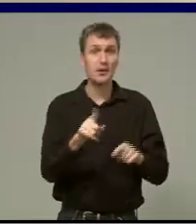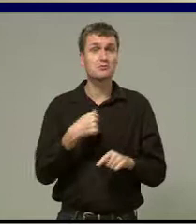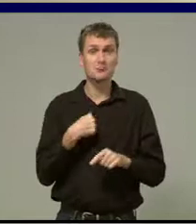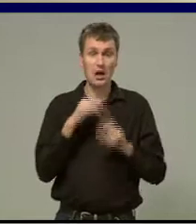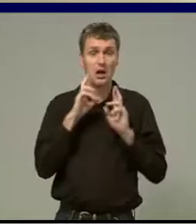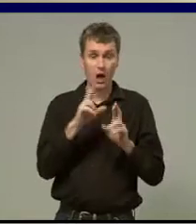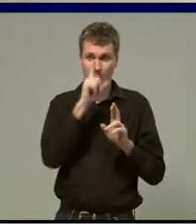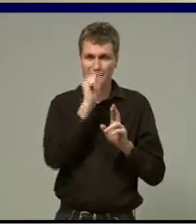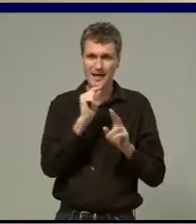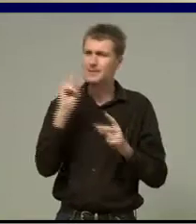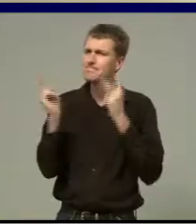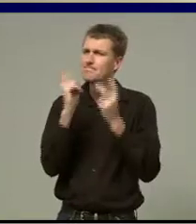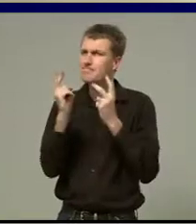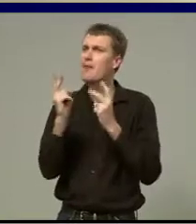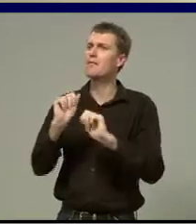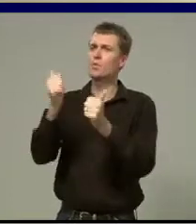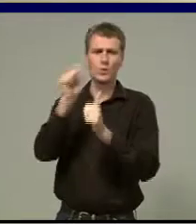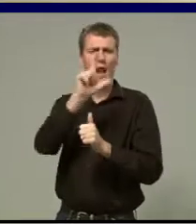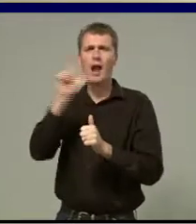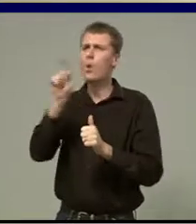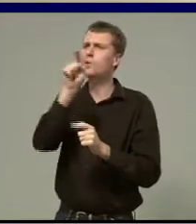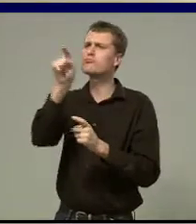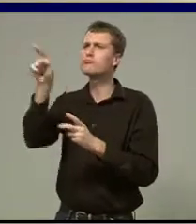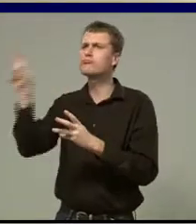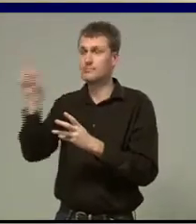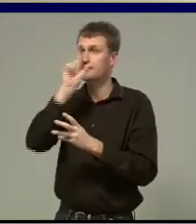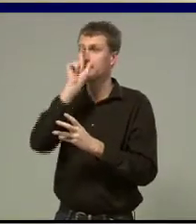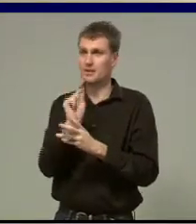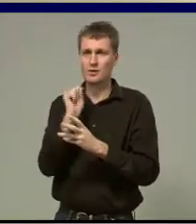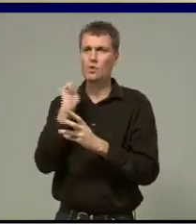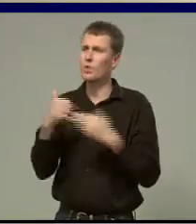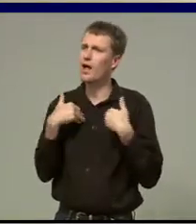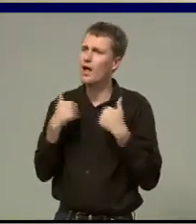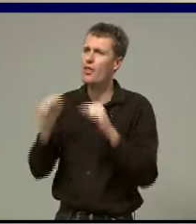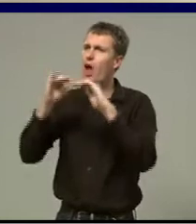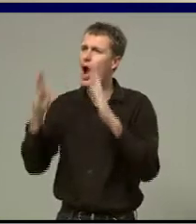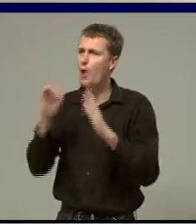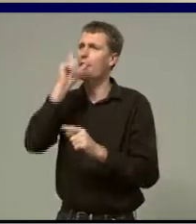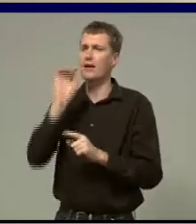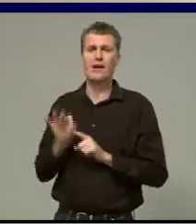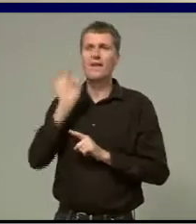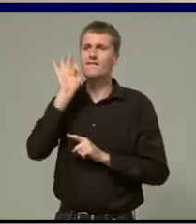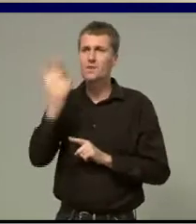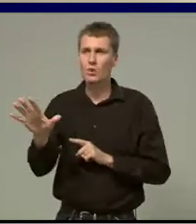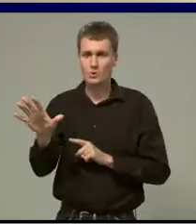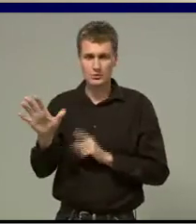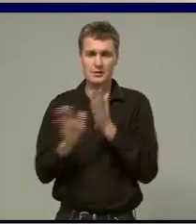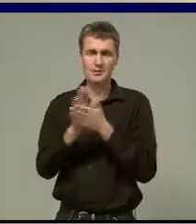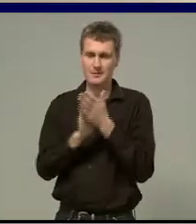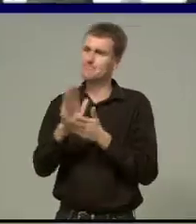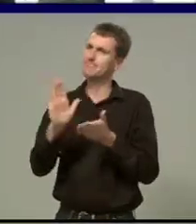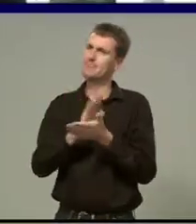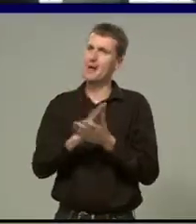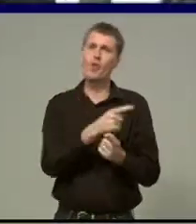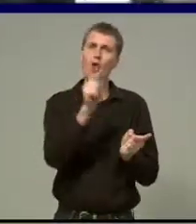be able to find good landlords with affordable, healthy homes who will be willing to rent to these